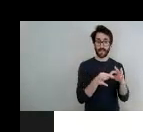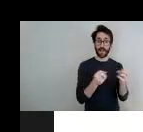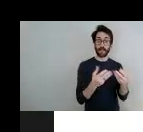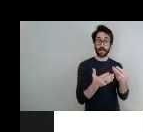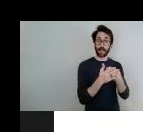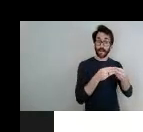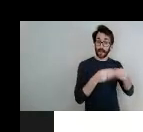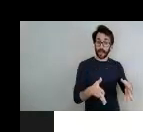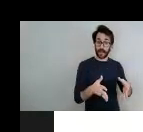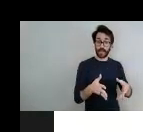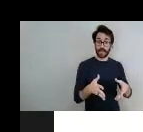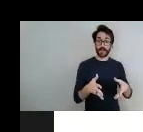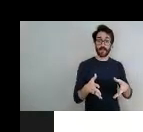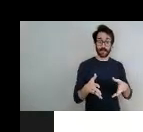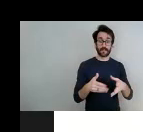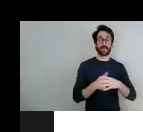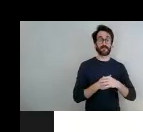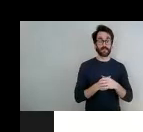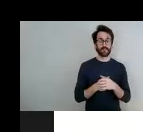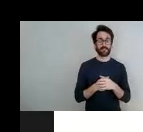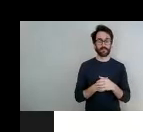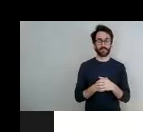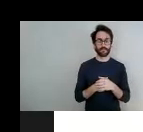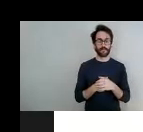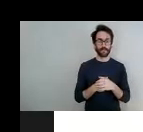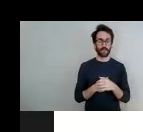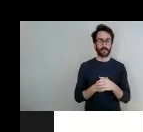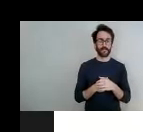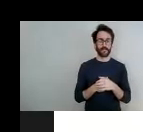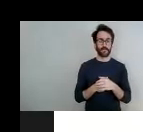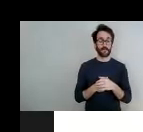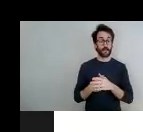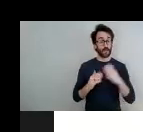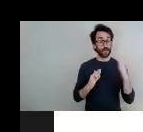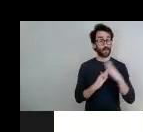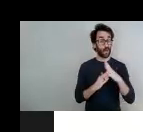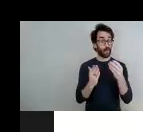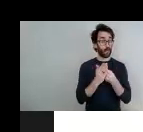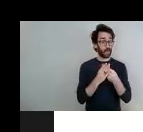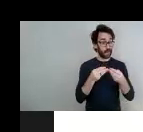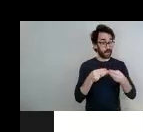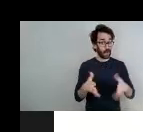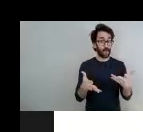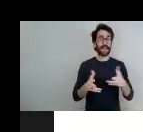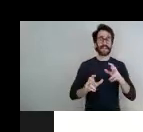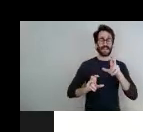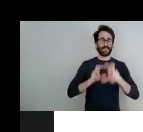1 based on dollar loss reported is investment scams